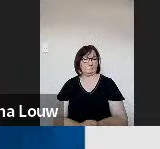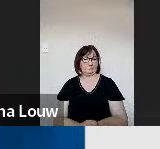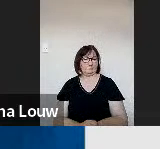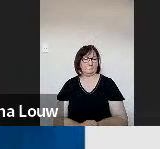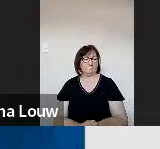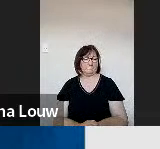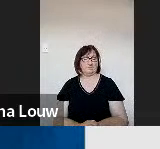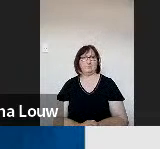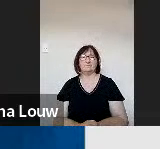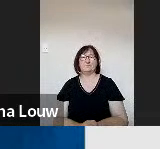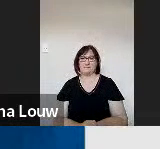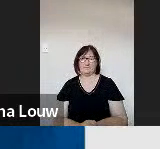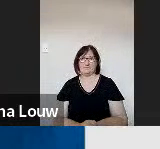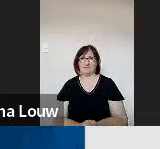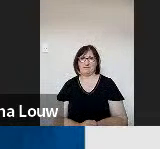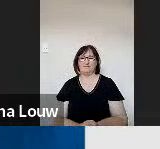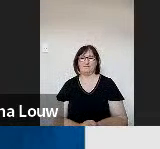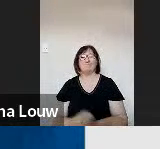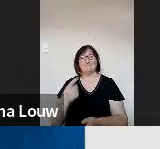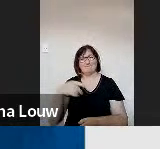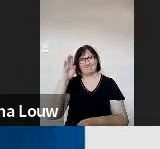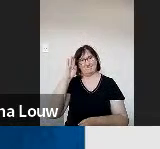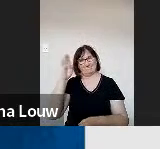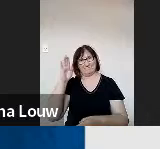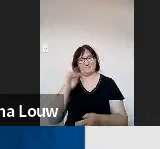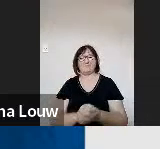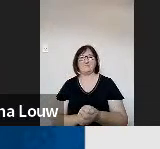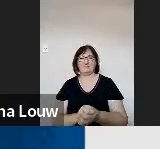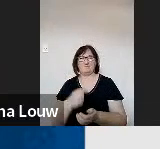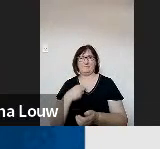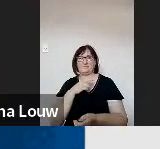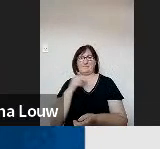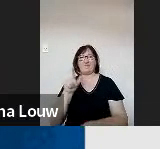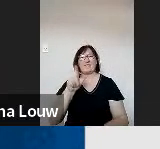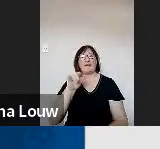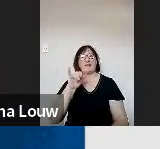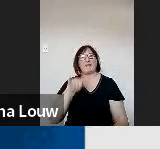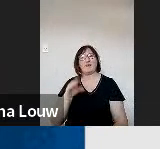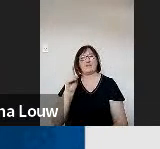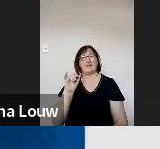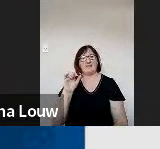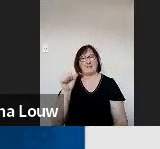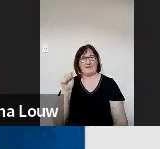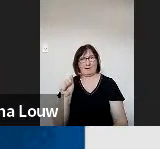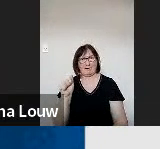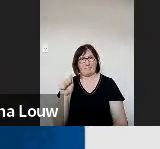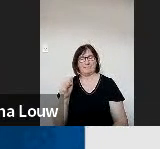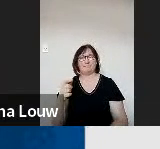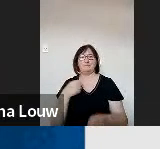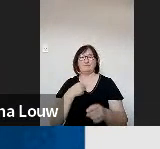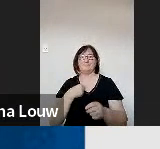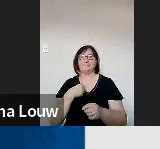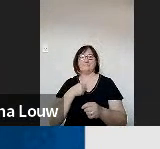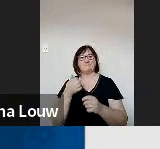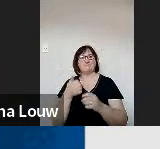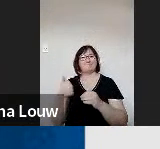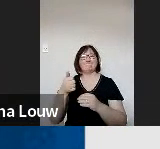Good afternoon, ladies and gentlemen. My name is Lydia Madileng. I am the Senior Specialist at